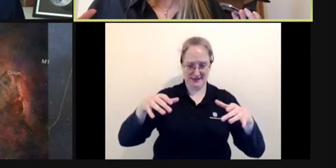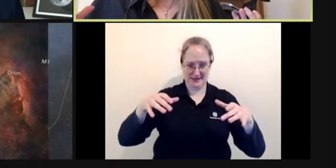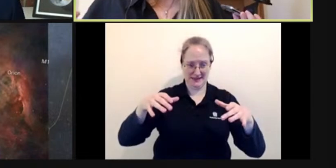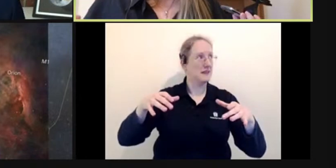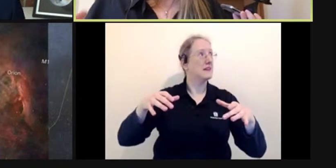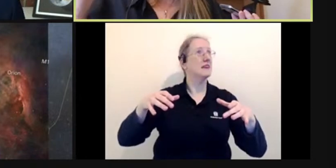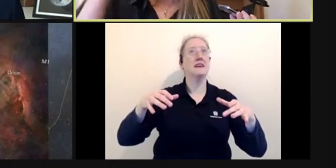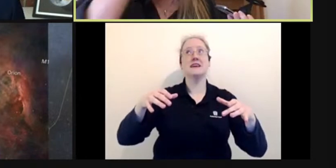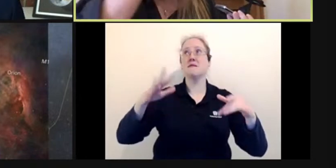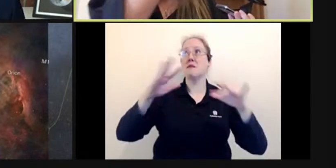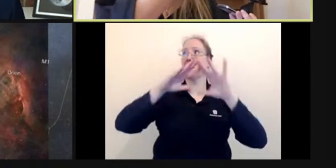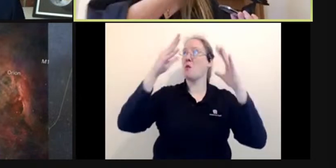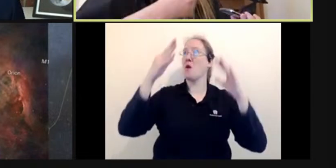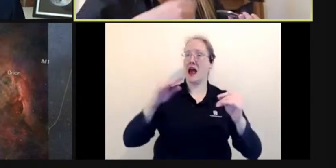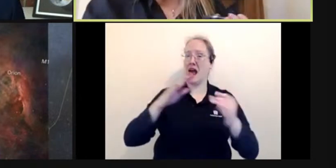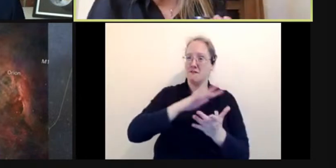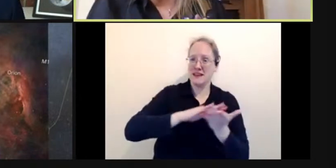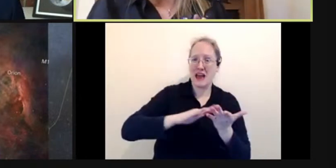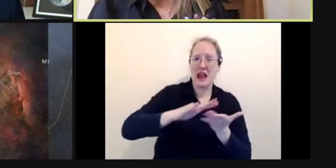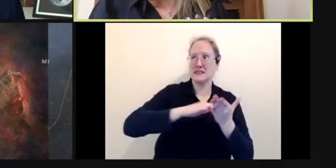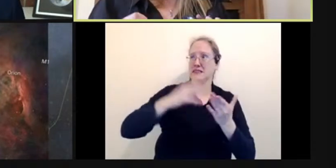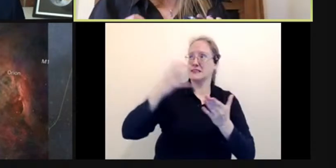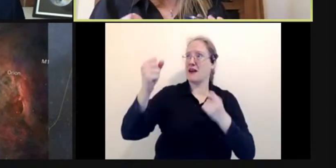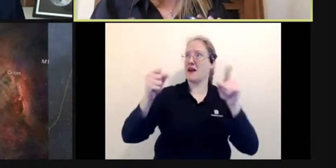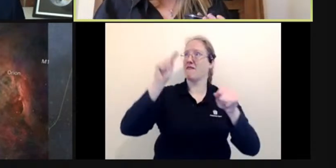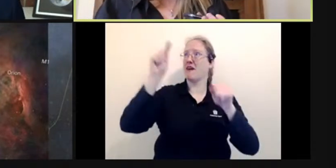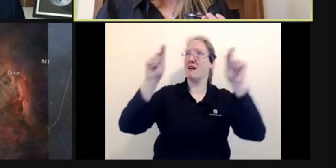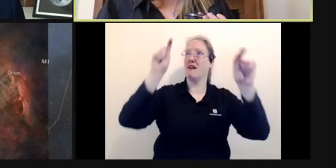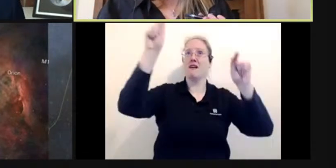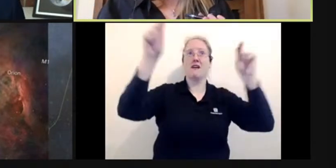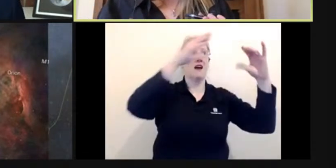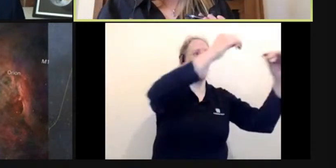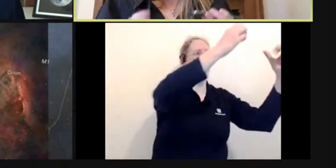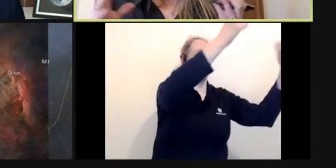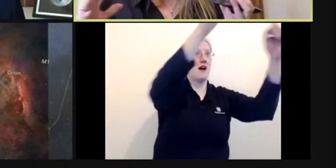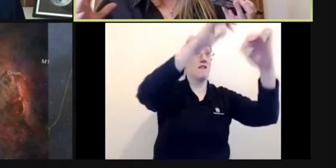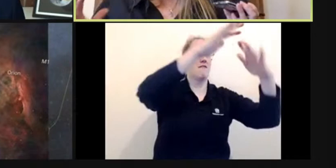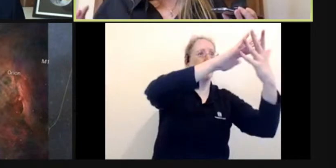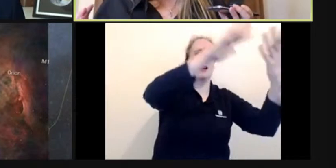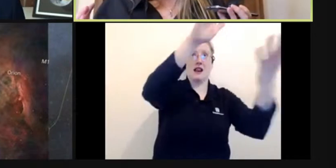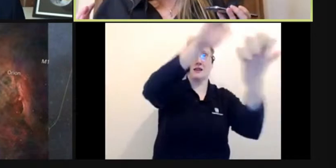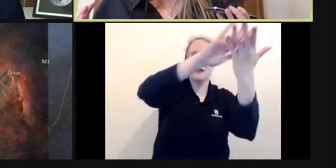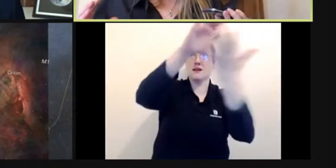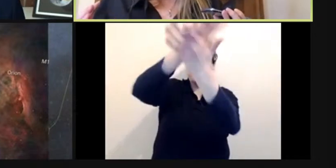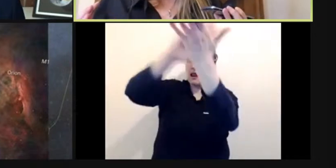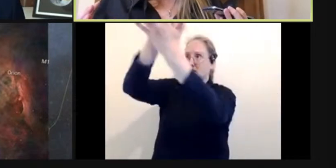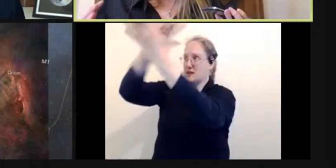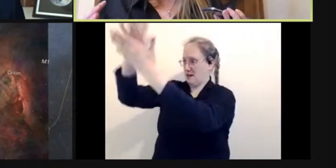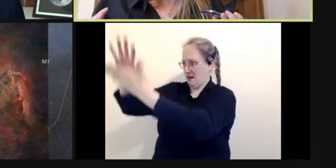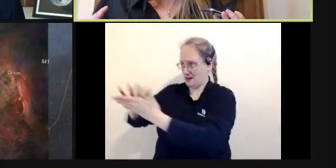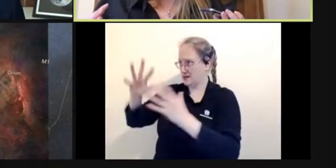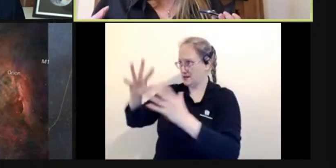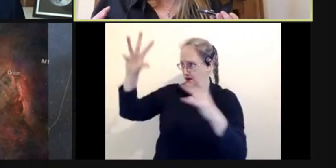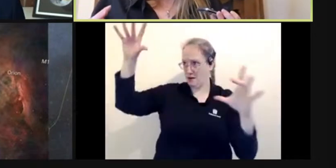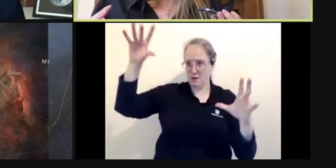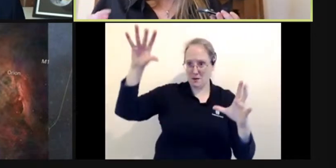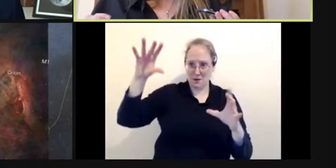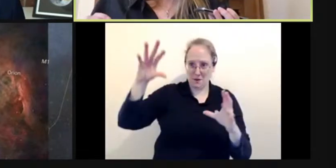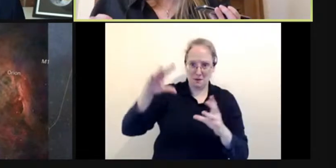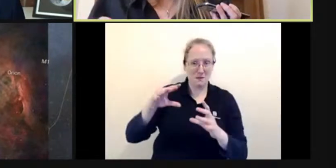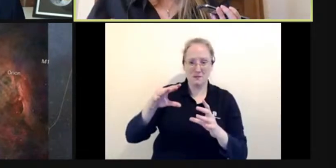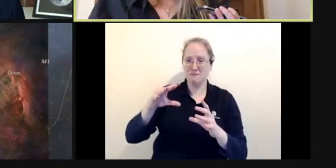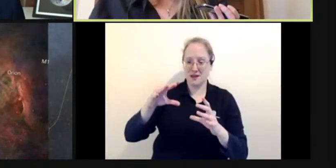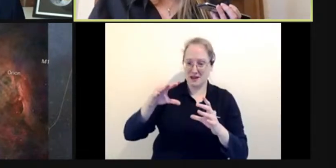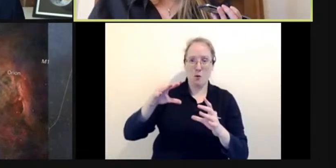of billions of galaxies. And something pretty cool happens when we get a lot of galaxies together. So, Alan,